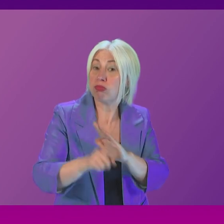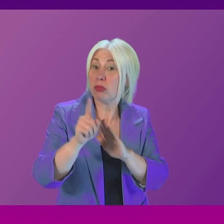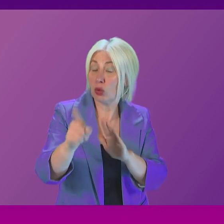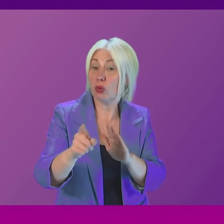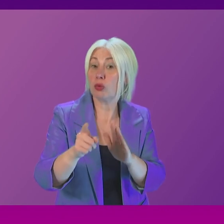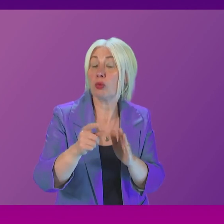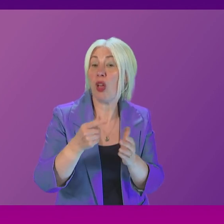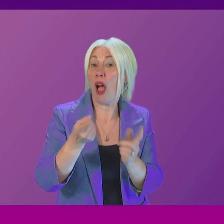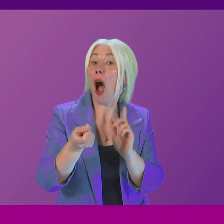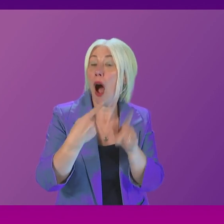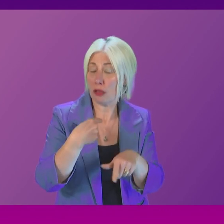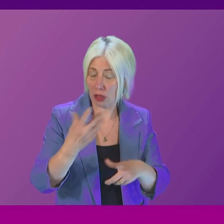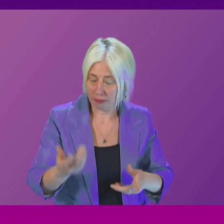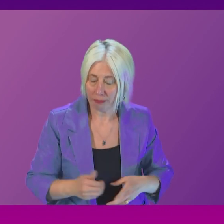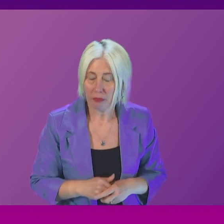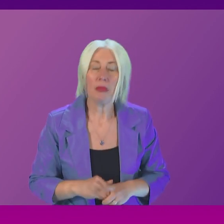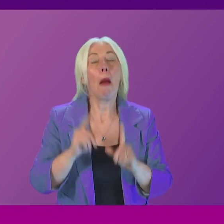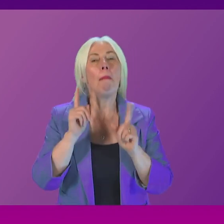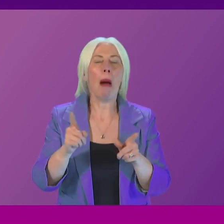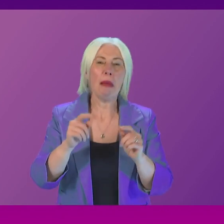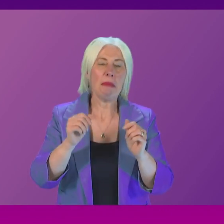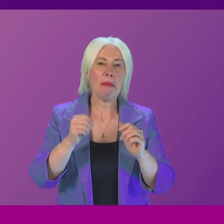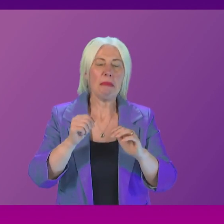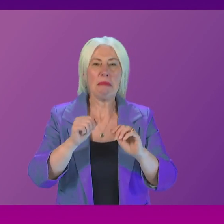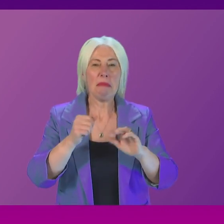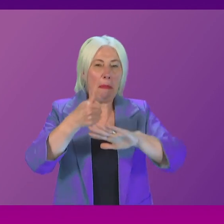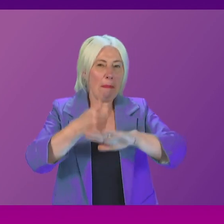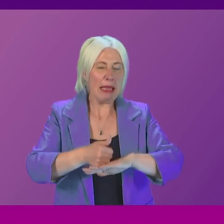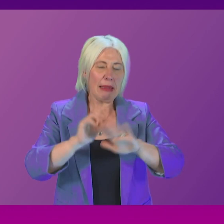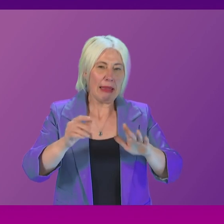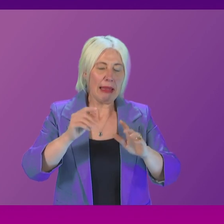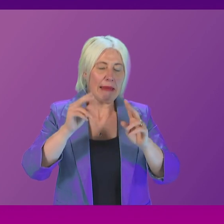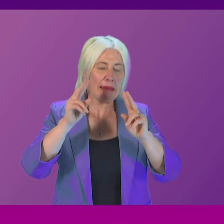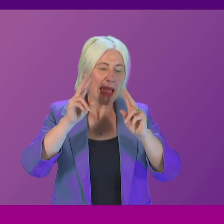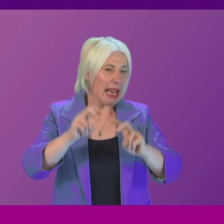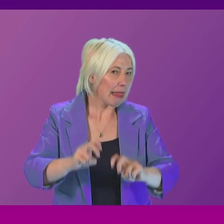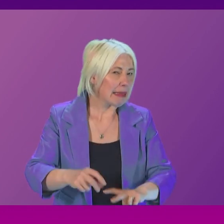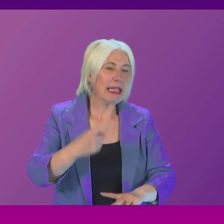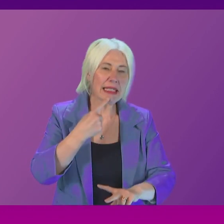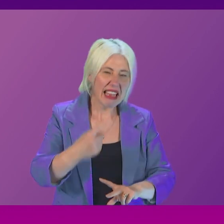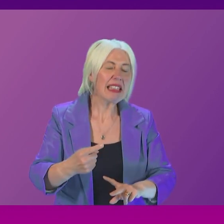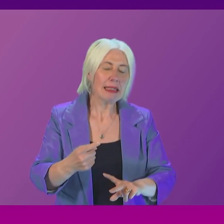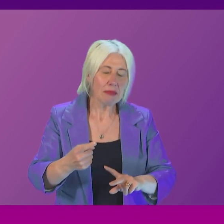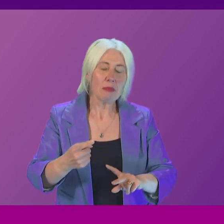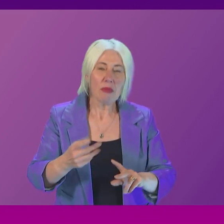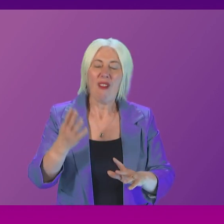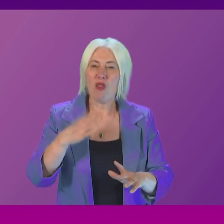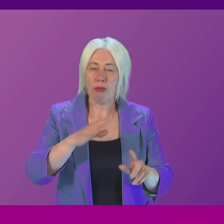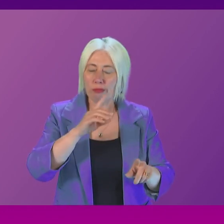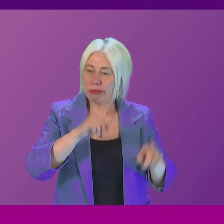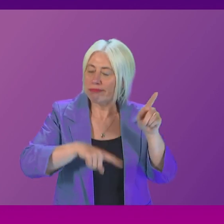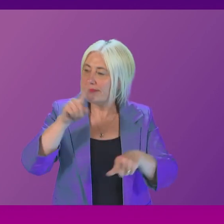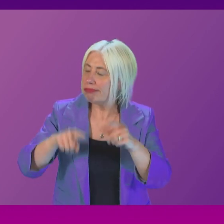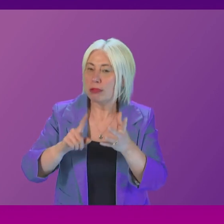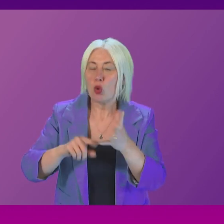to expand upon the answer. But the top line of that analysis shows that when it comes to the various